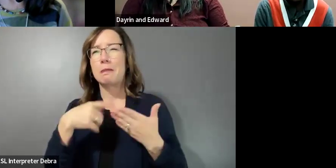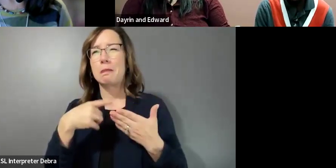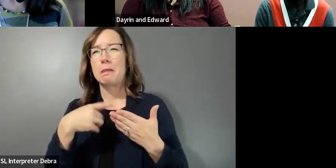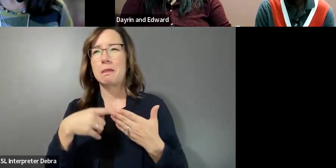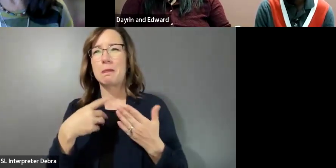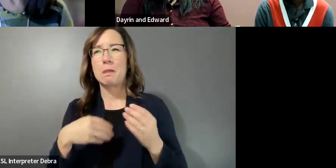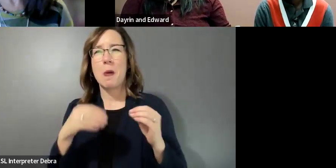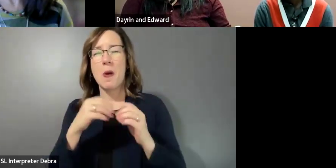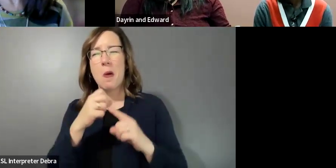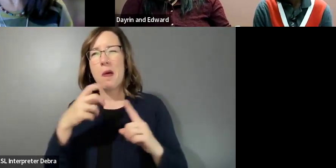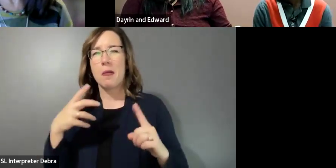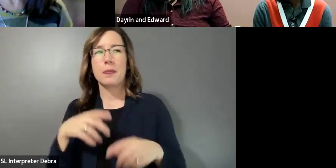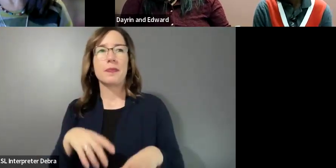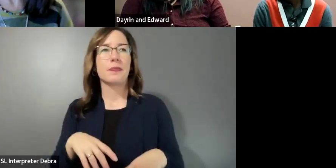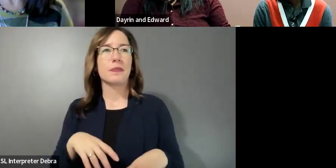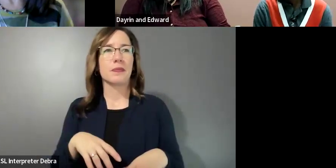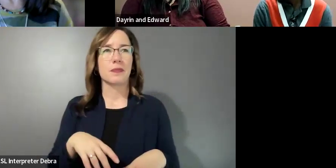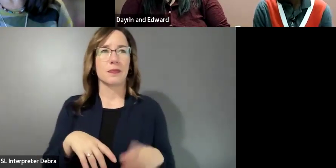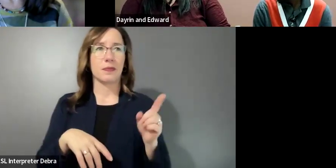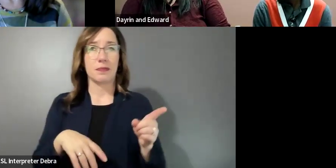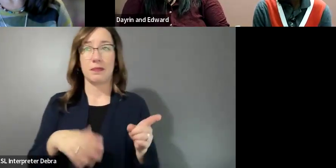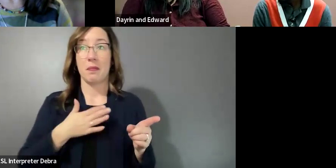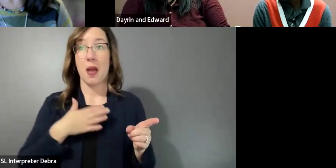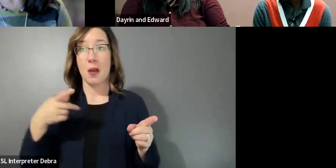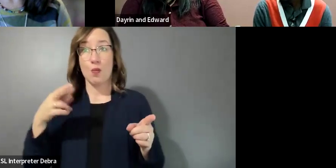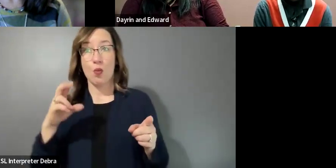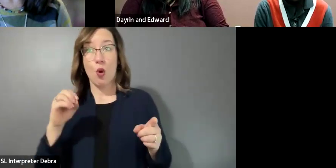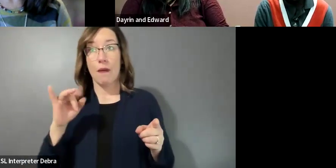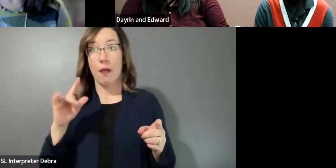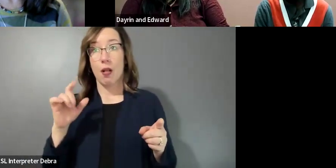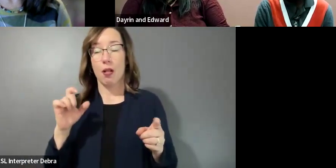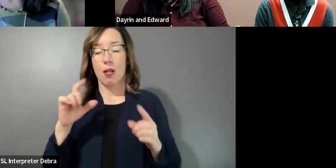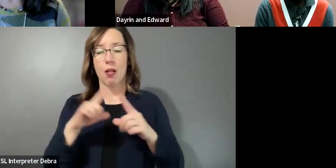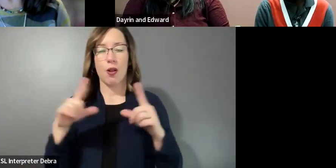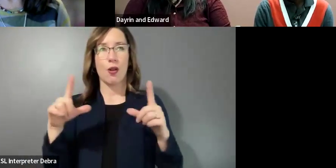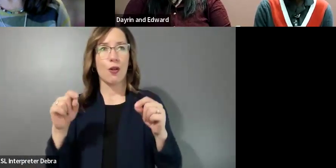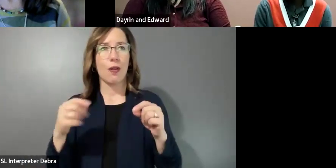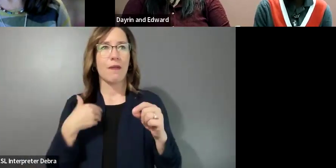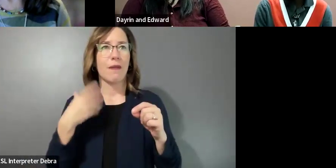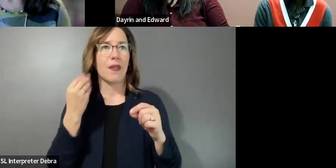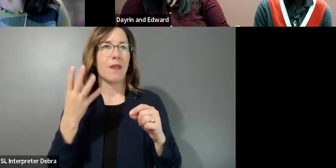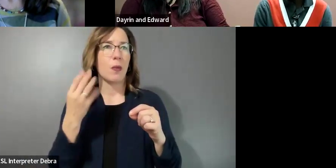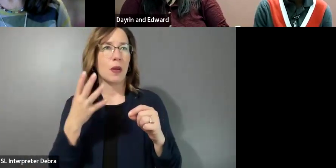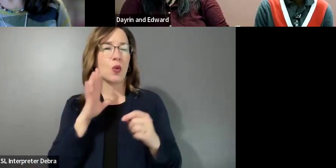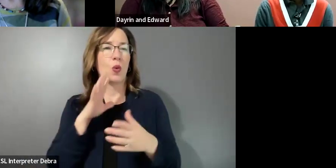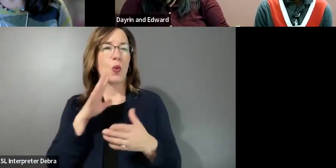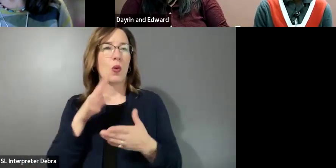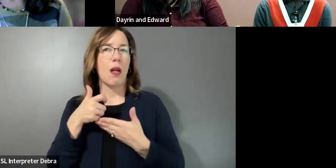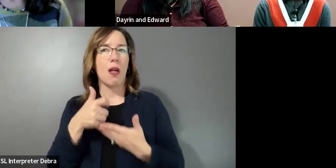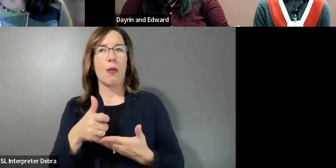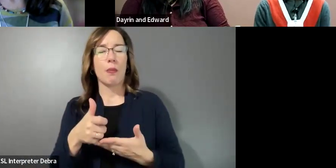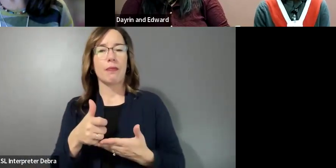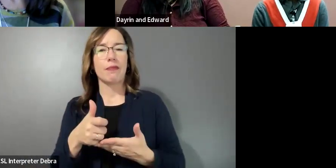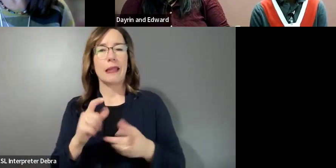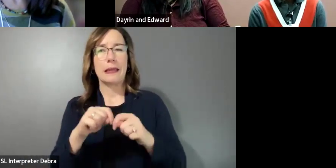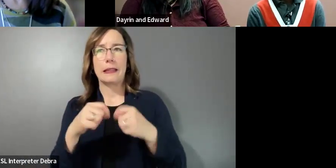about. My profile card has information to help the healthcare